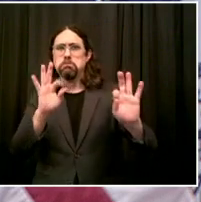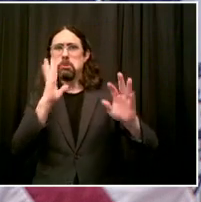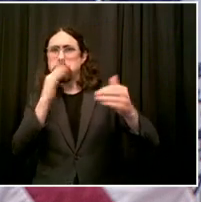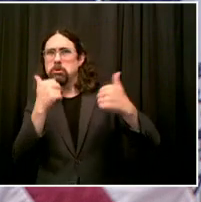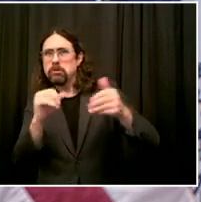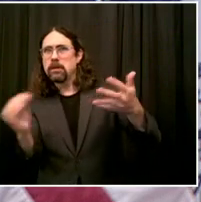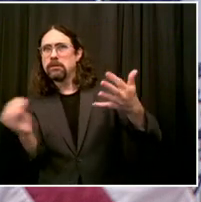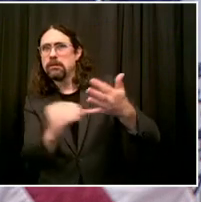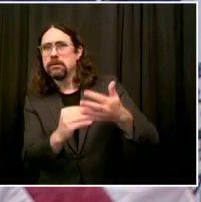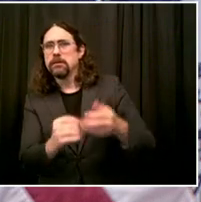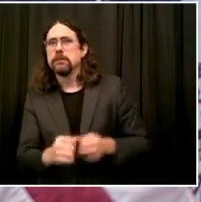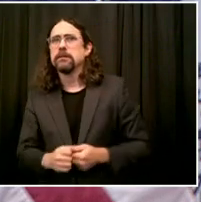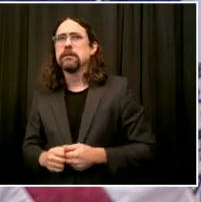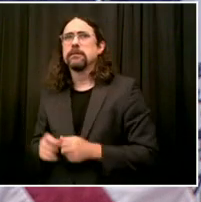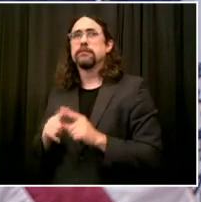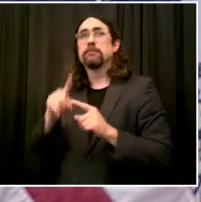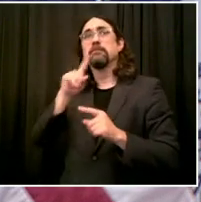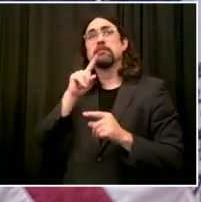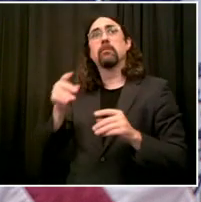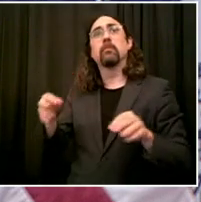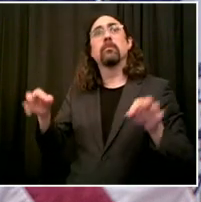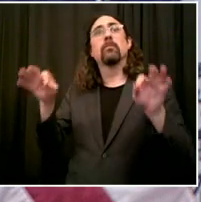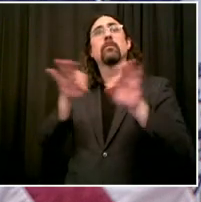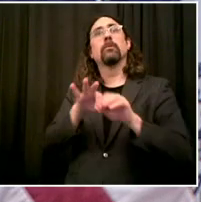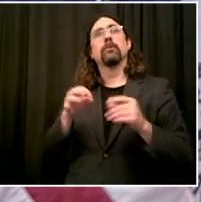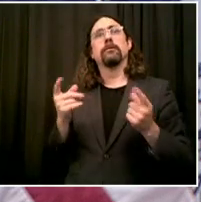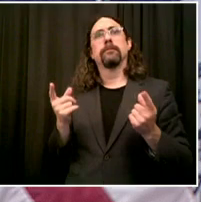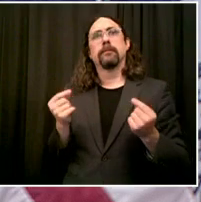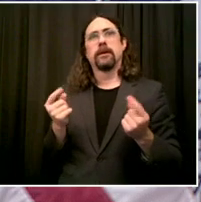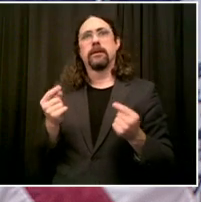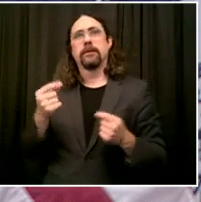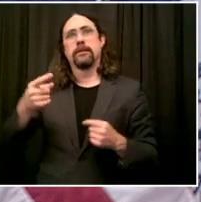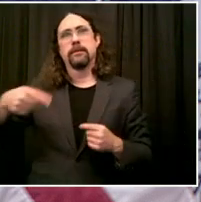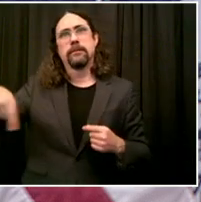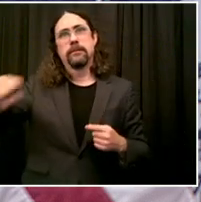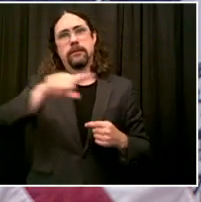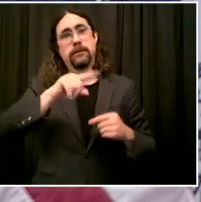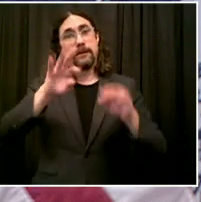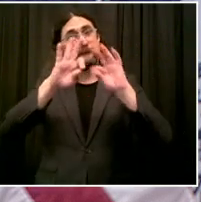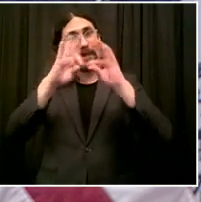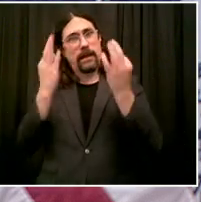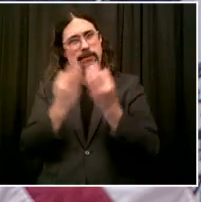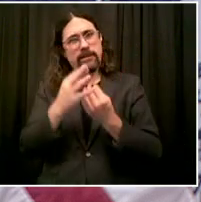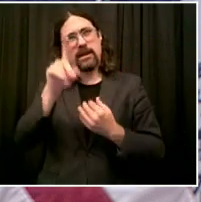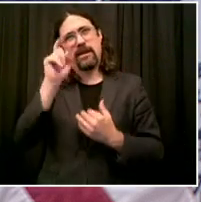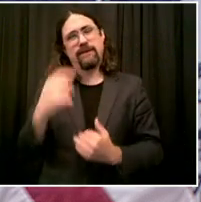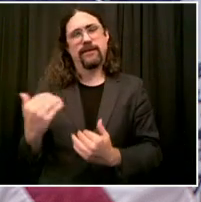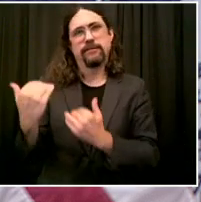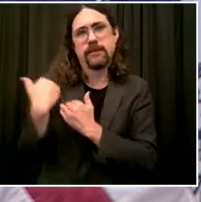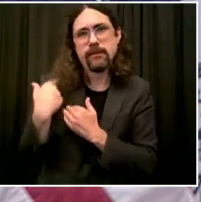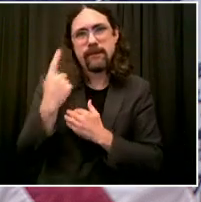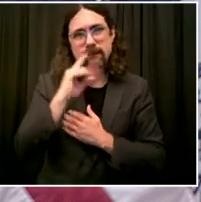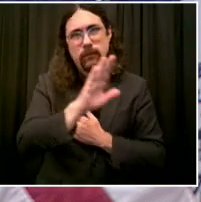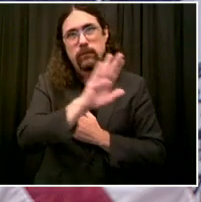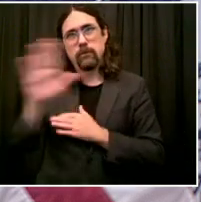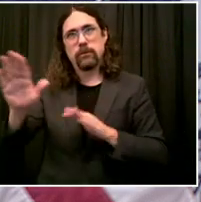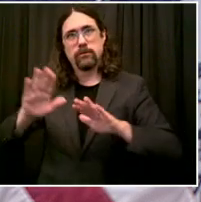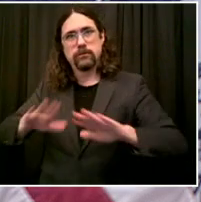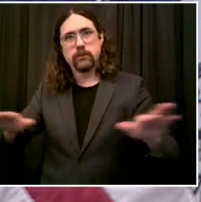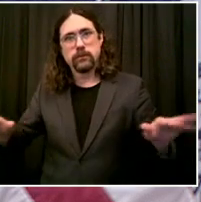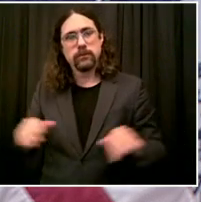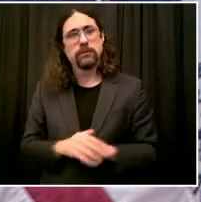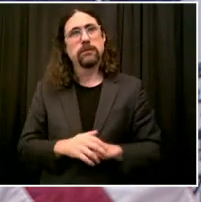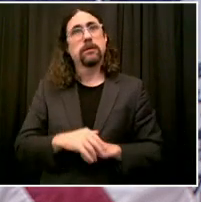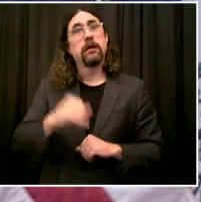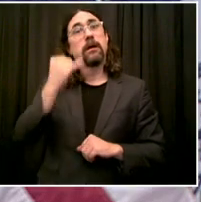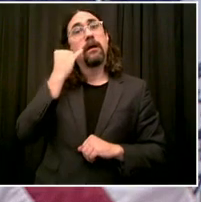parent. Engaging community-based organizations deeply, absolutely. Public information, and then the enforcement that goes at